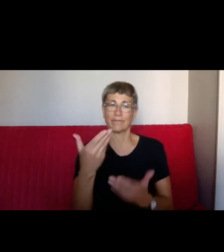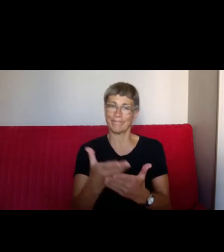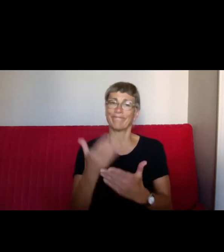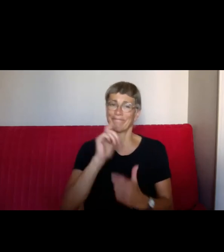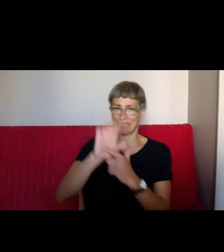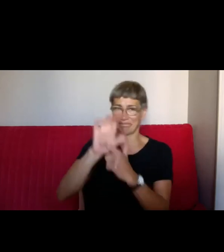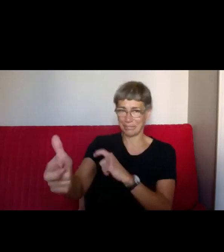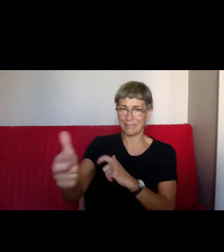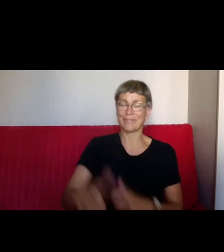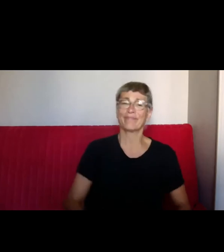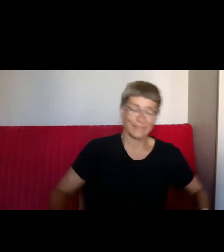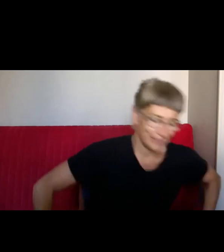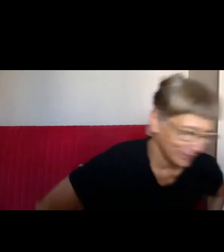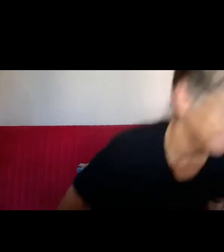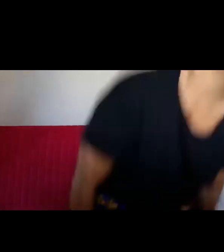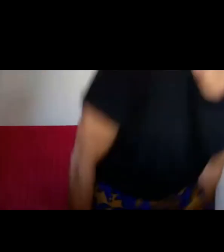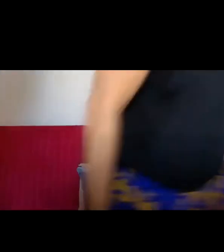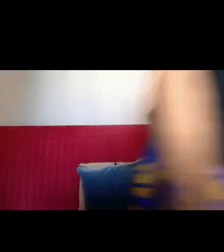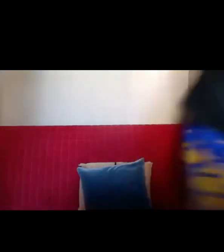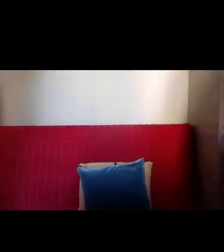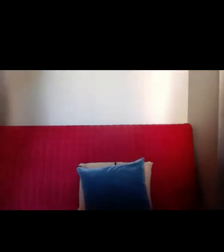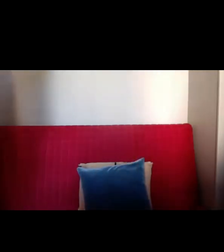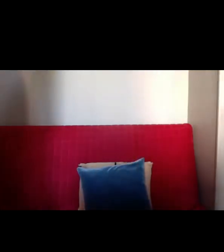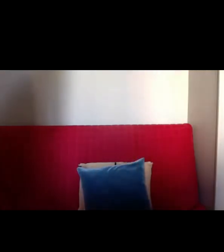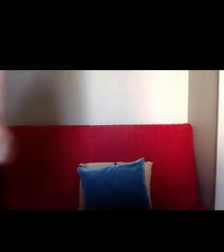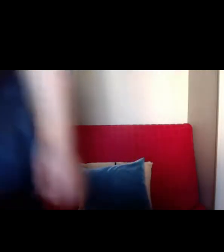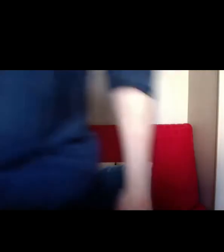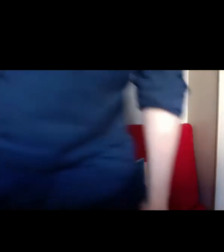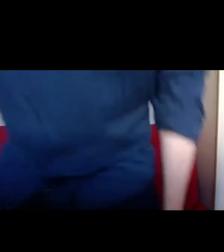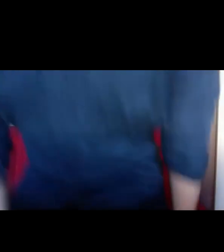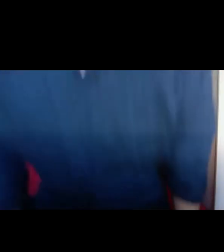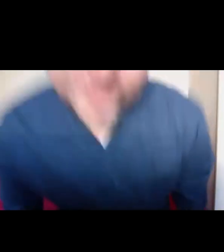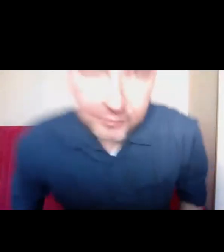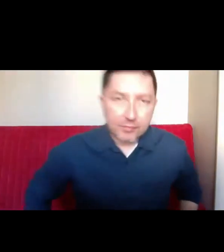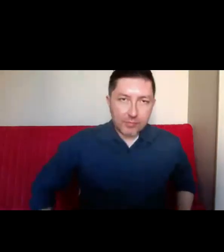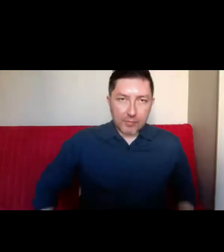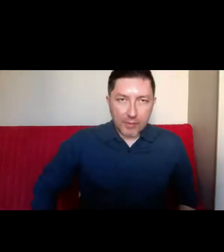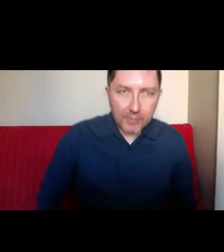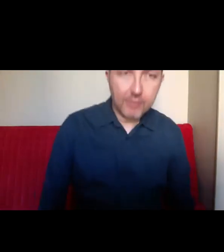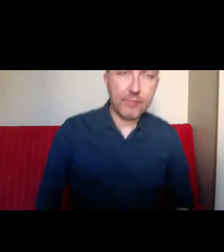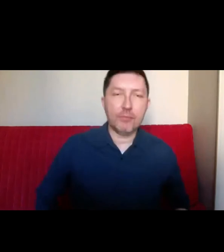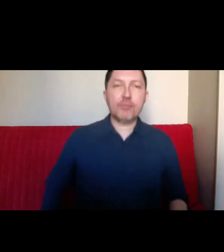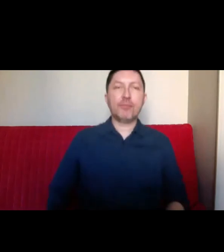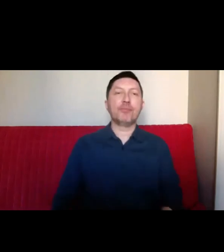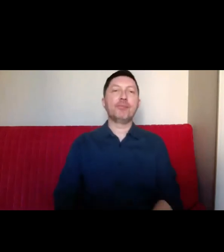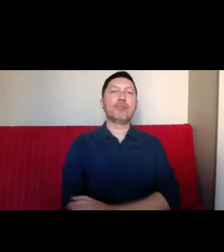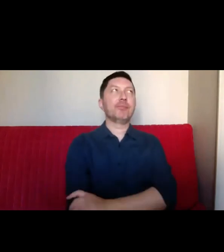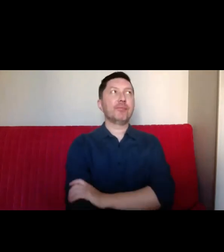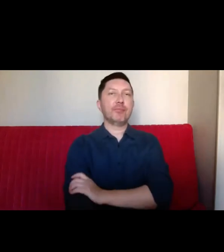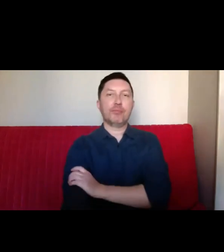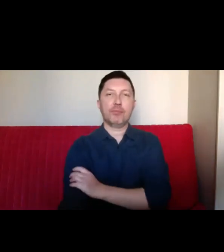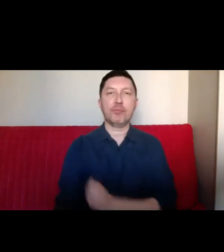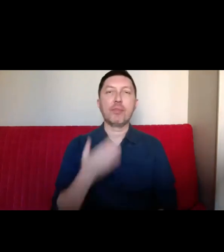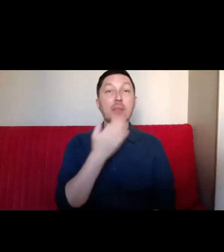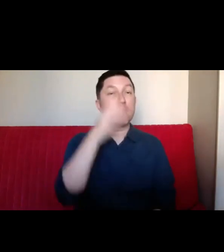than what I've said till now. So I thank you for listening to me, and I give the floor to Markus. Markus,